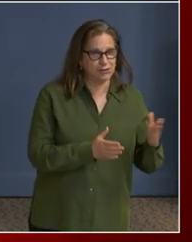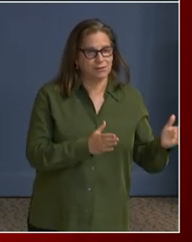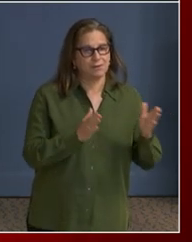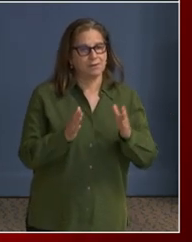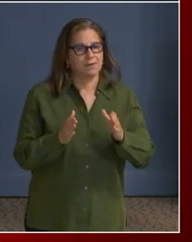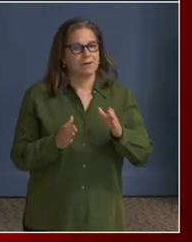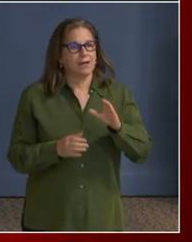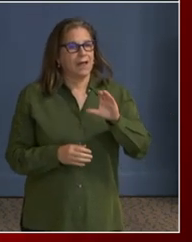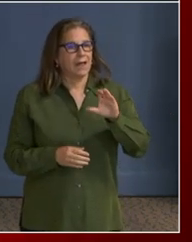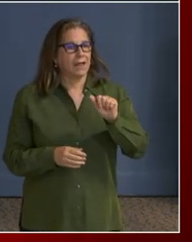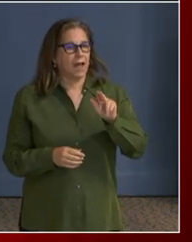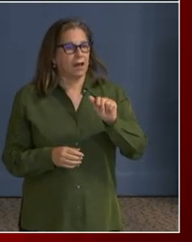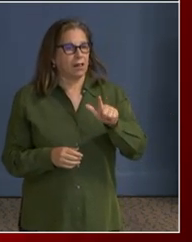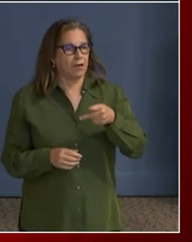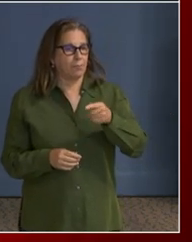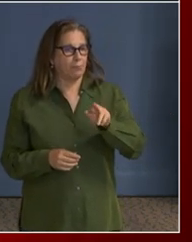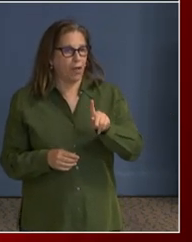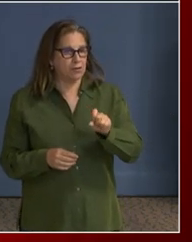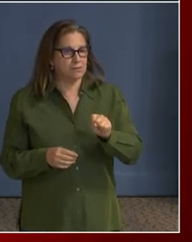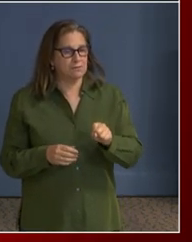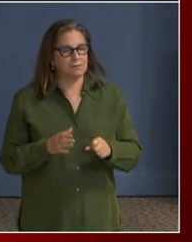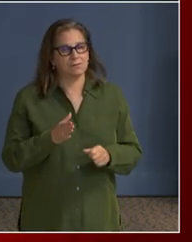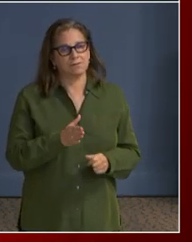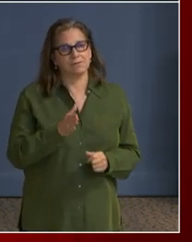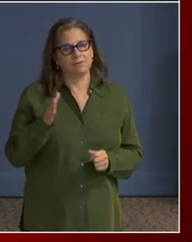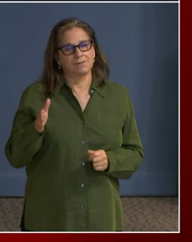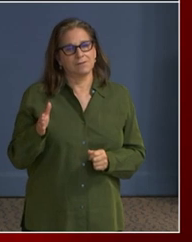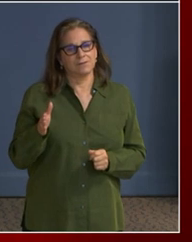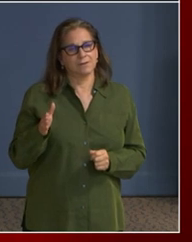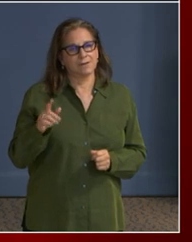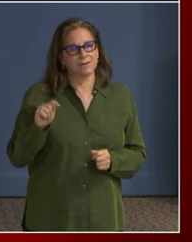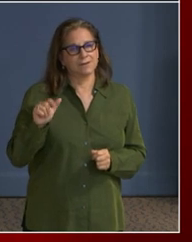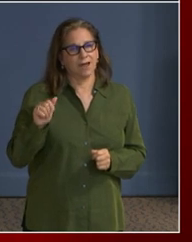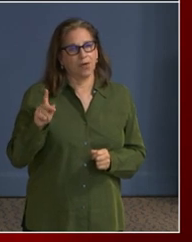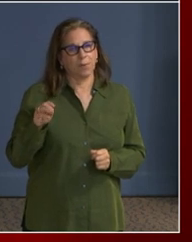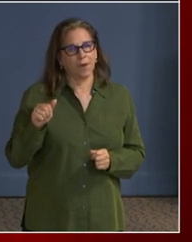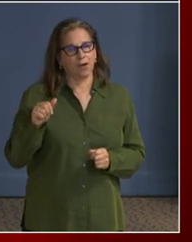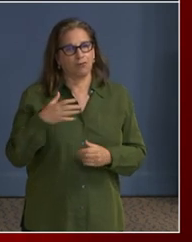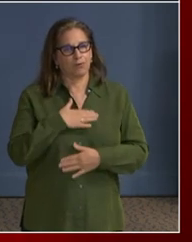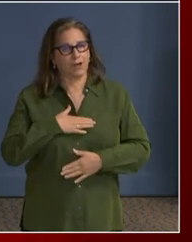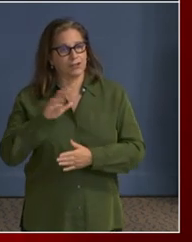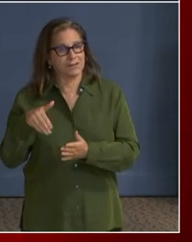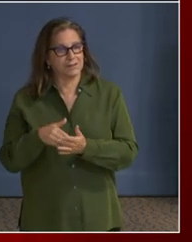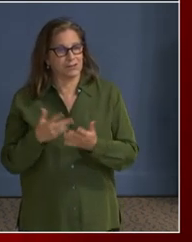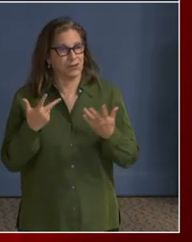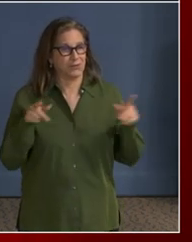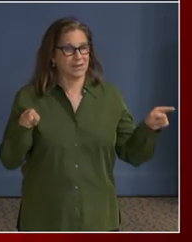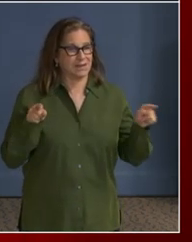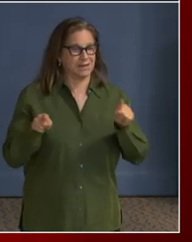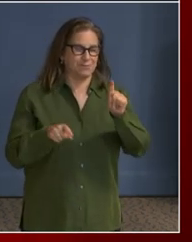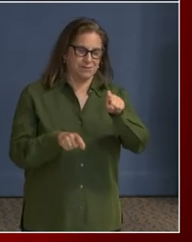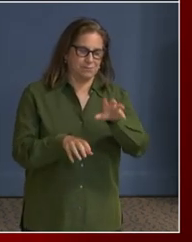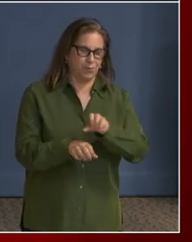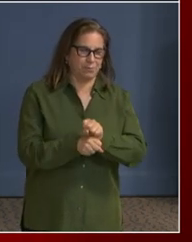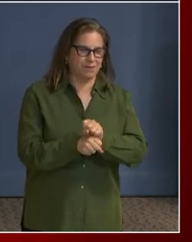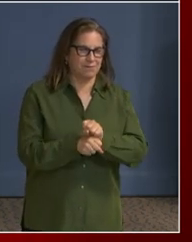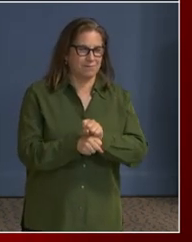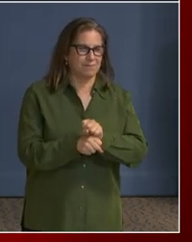Center. You need an appointment to be tested, and you may make an appointment by calling